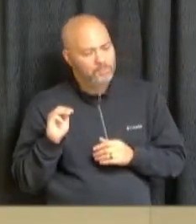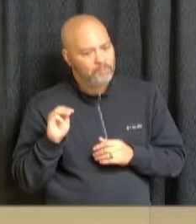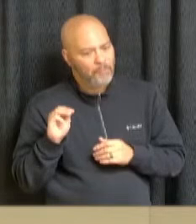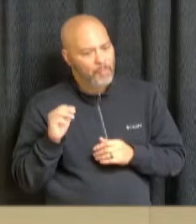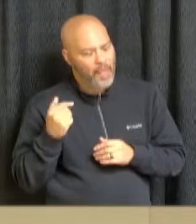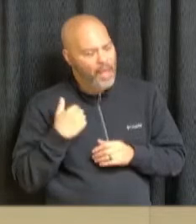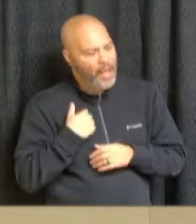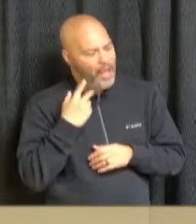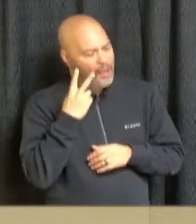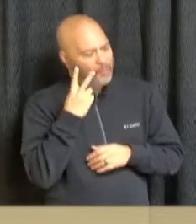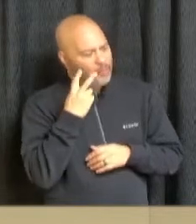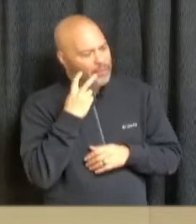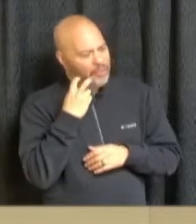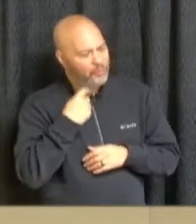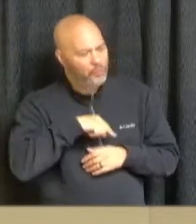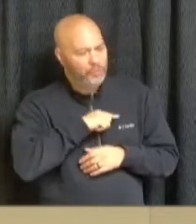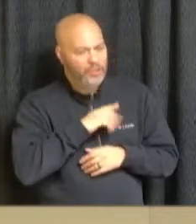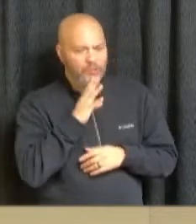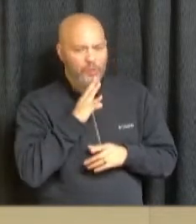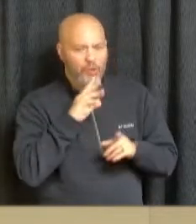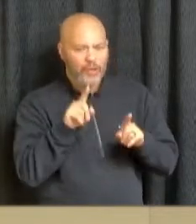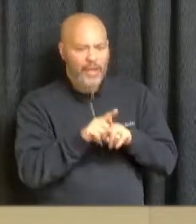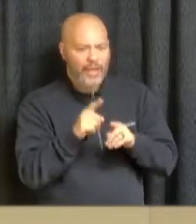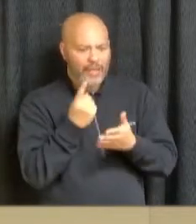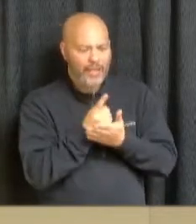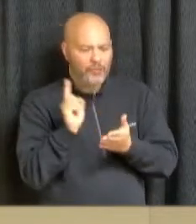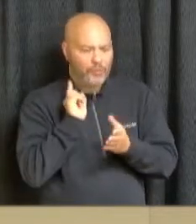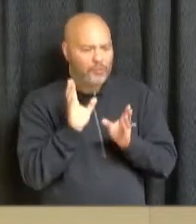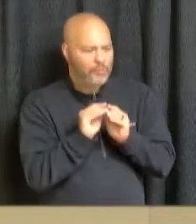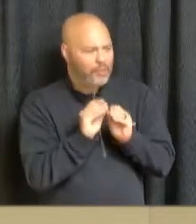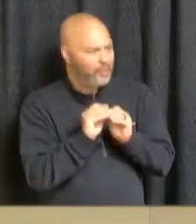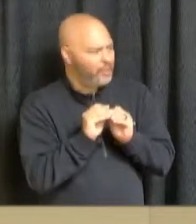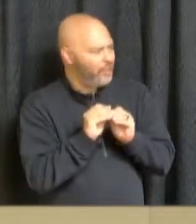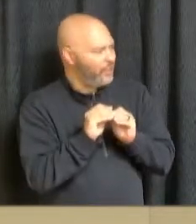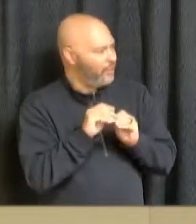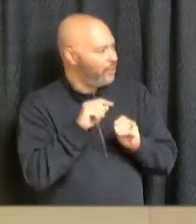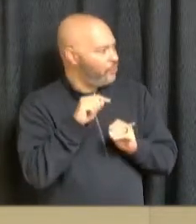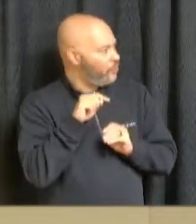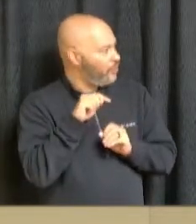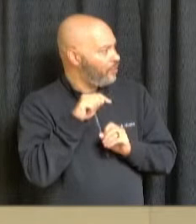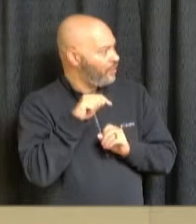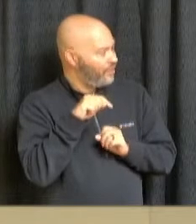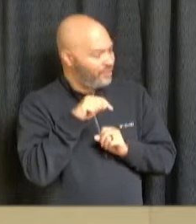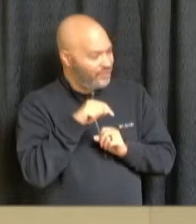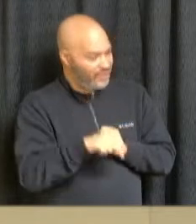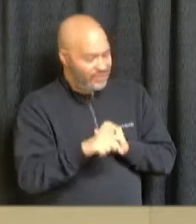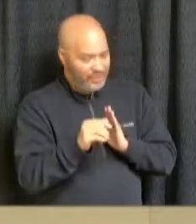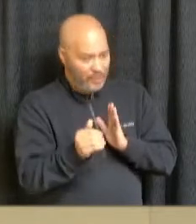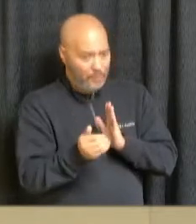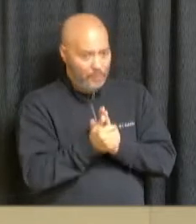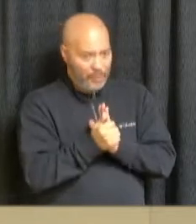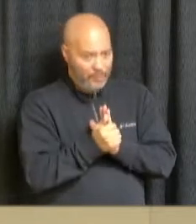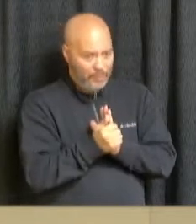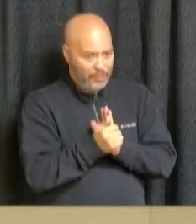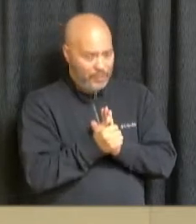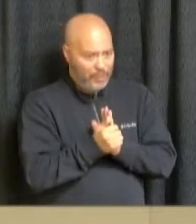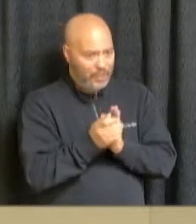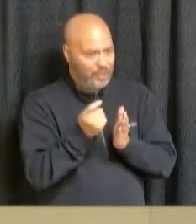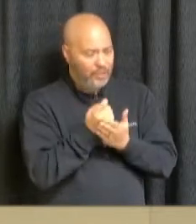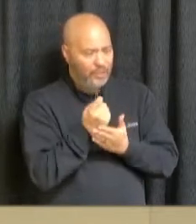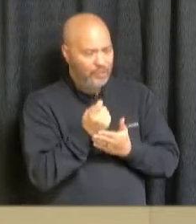I believe we spoke at the executive committee meeting. Does this amendment, does this take